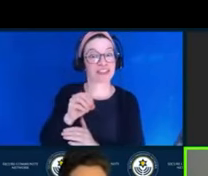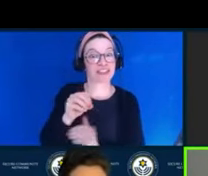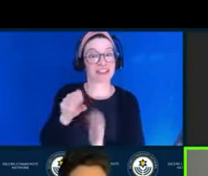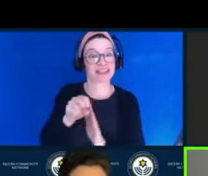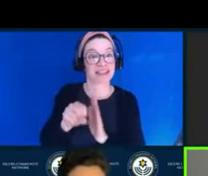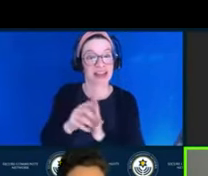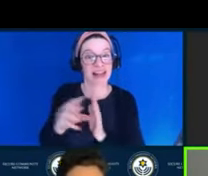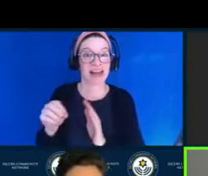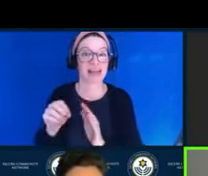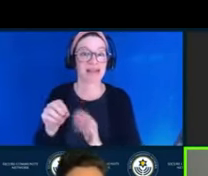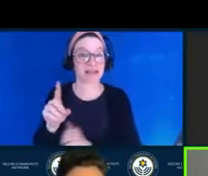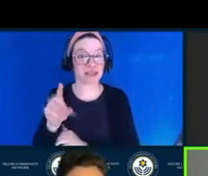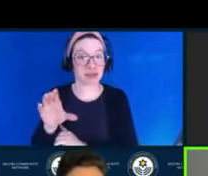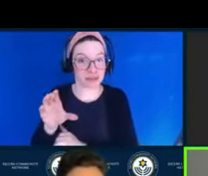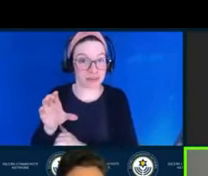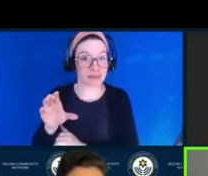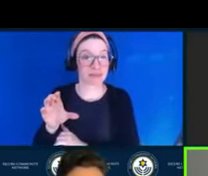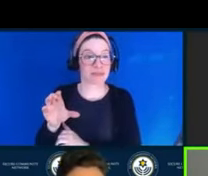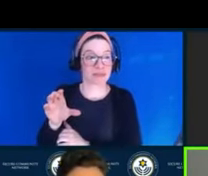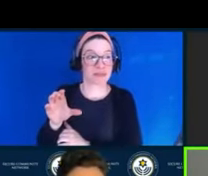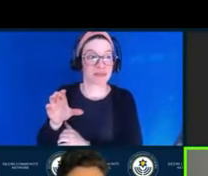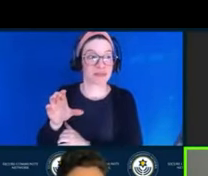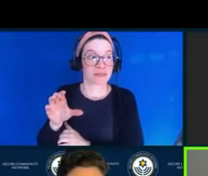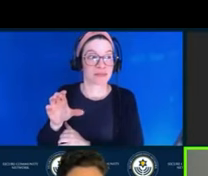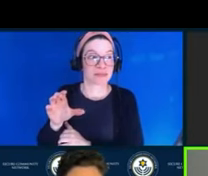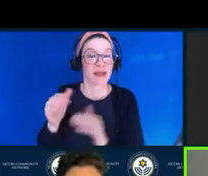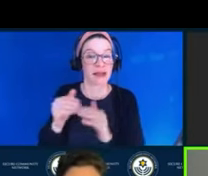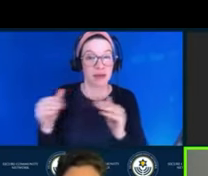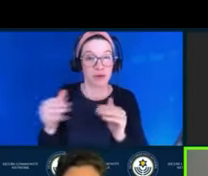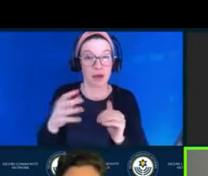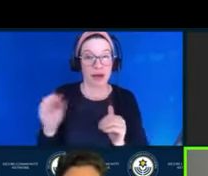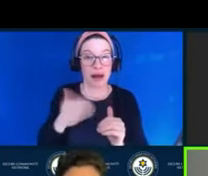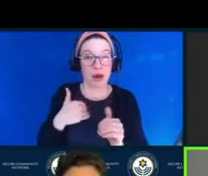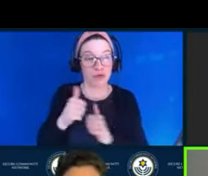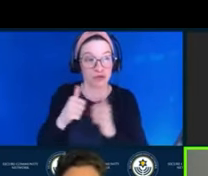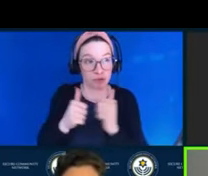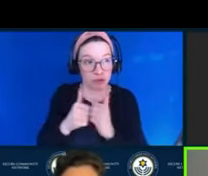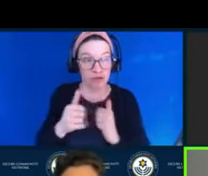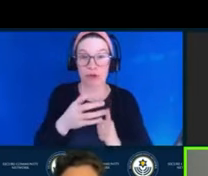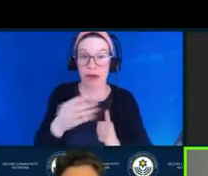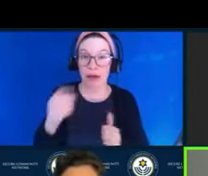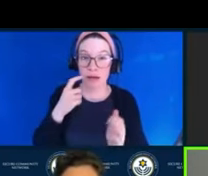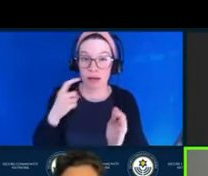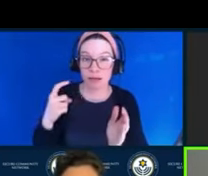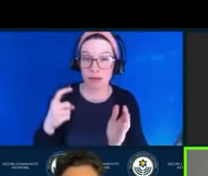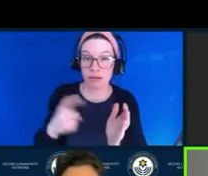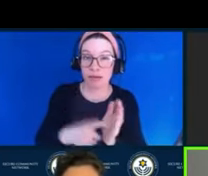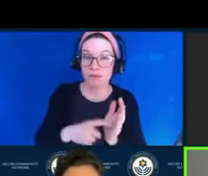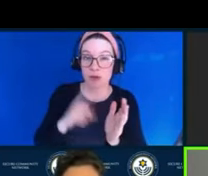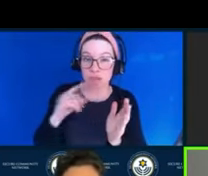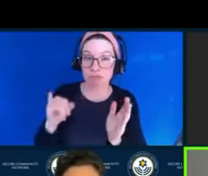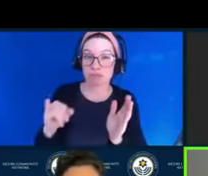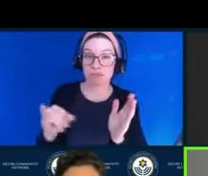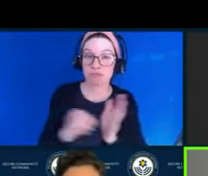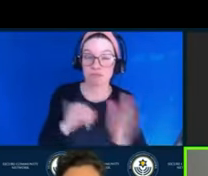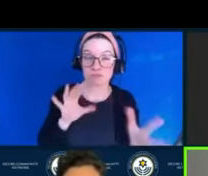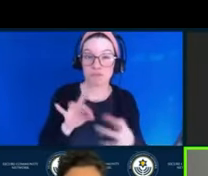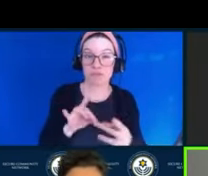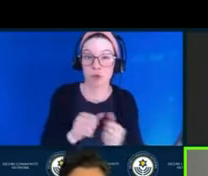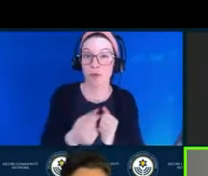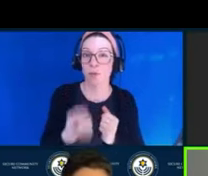Volunteer Organizations Active in Disaster at our state and territory VOAD level and our structure, and to identify and connect with one of our organizations, you